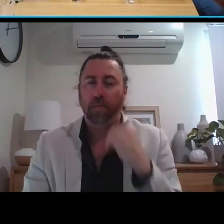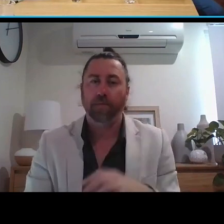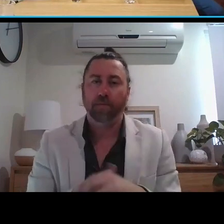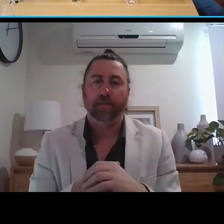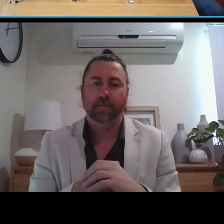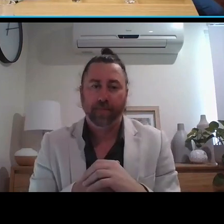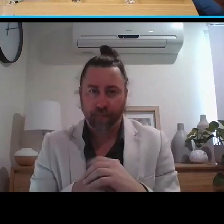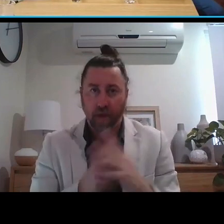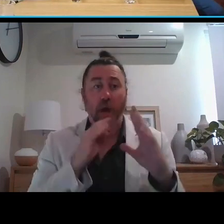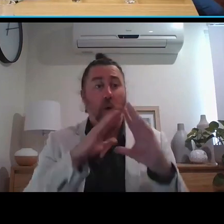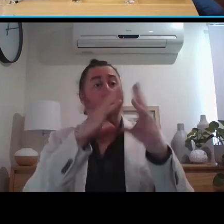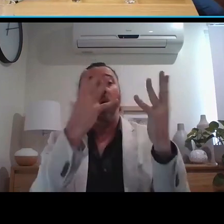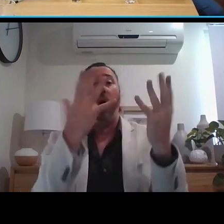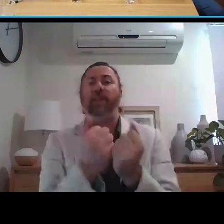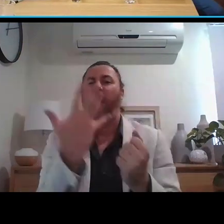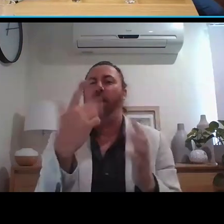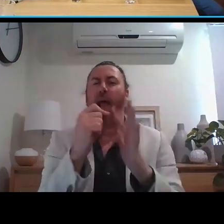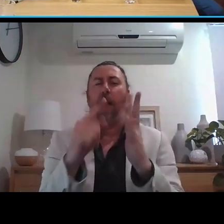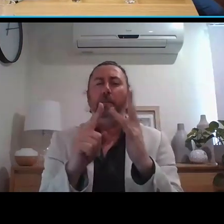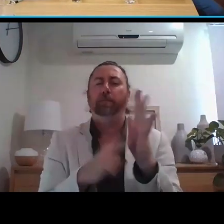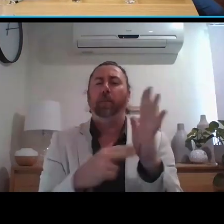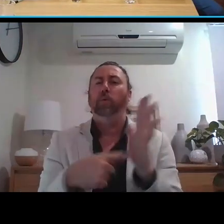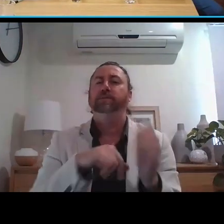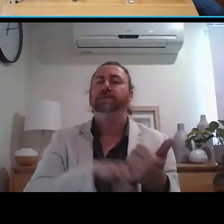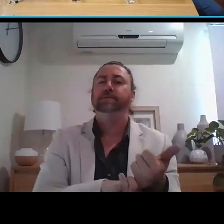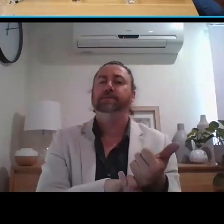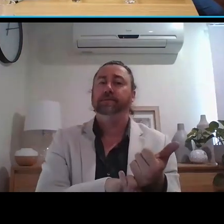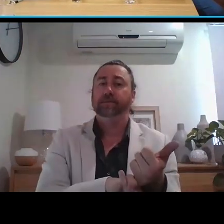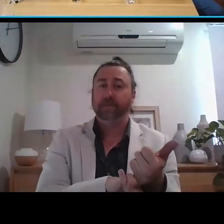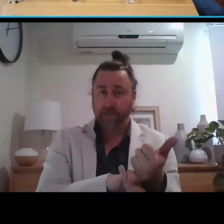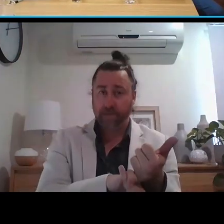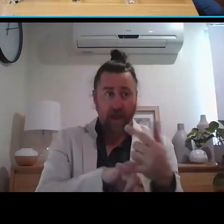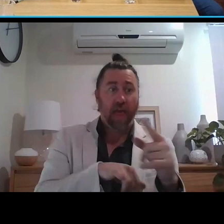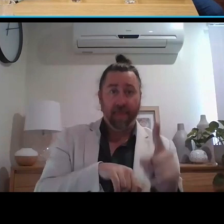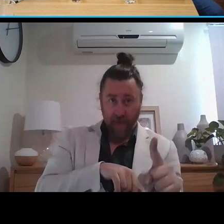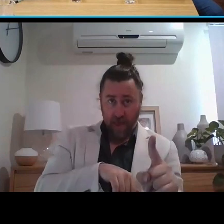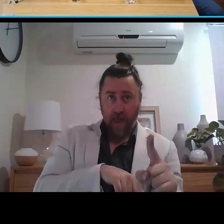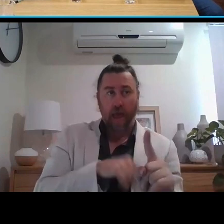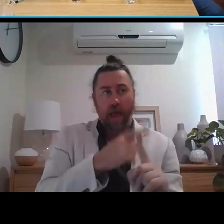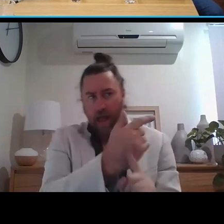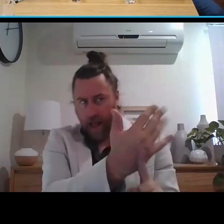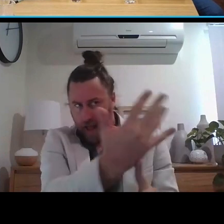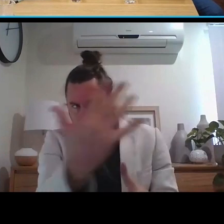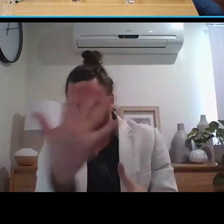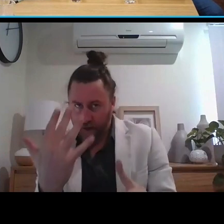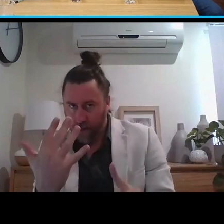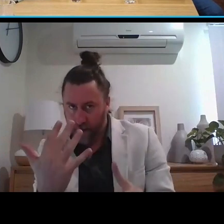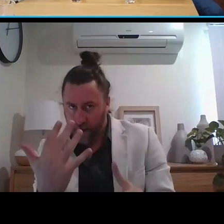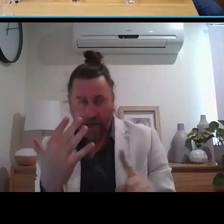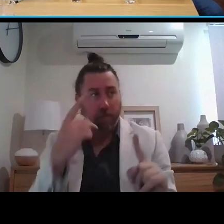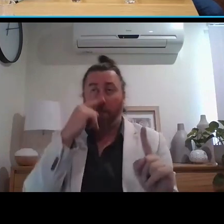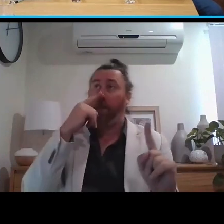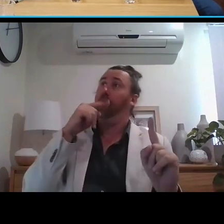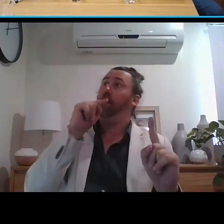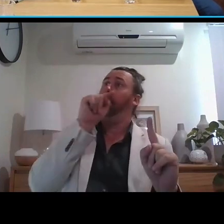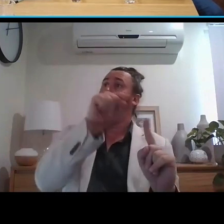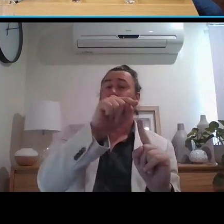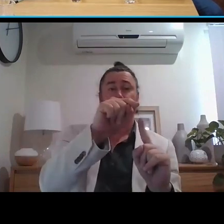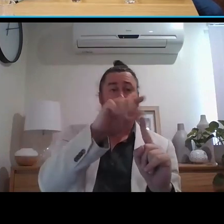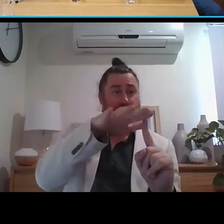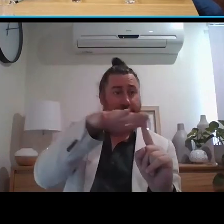value of the response is multiplied by the percentage of care recipients or older Australians at the